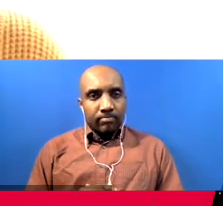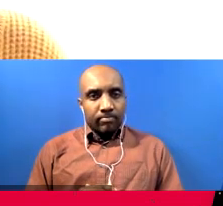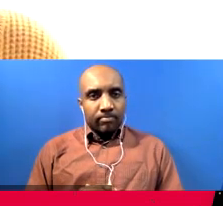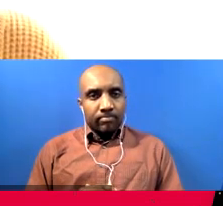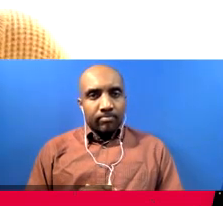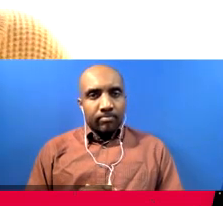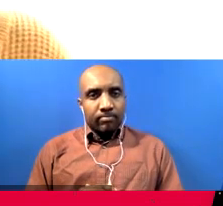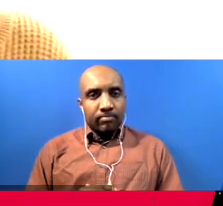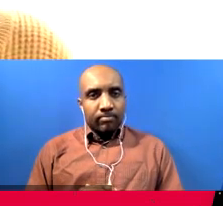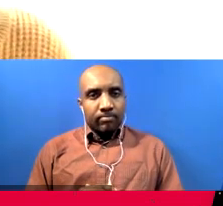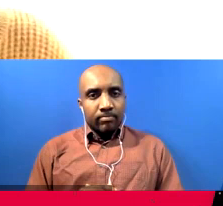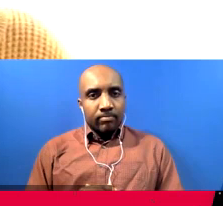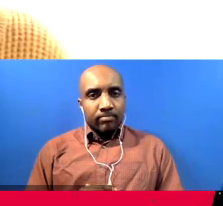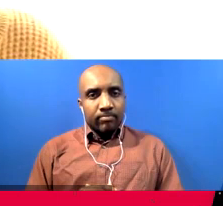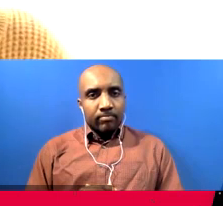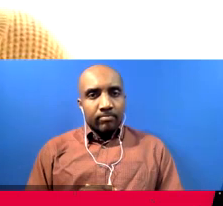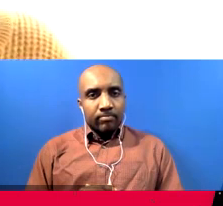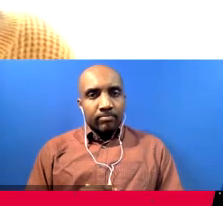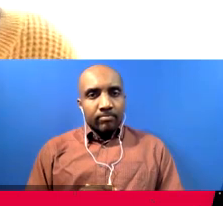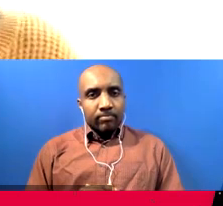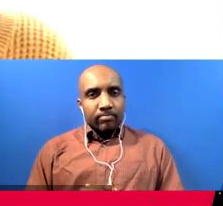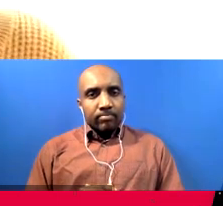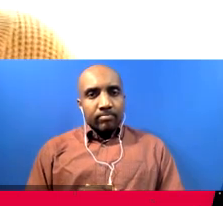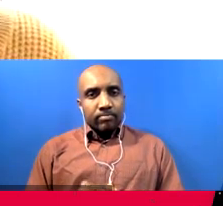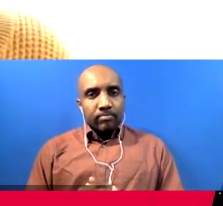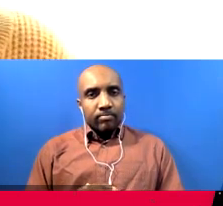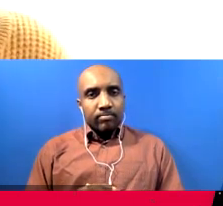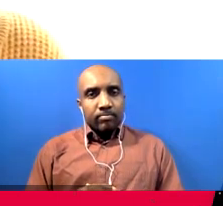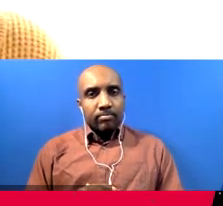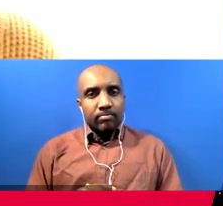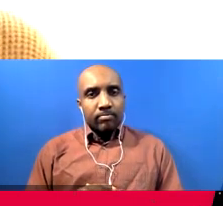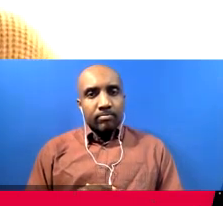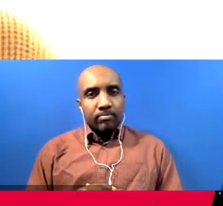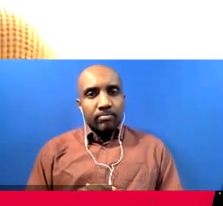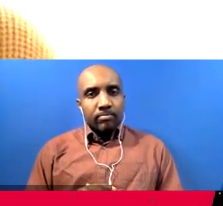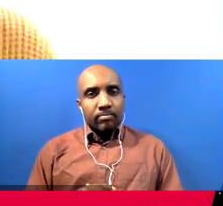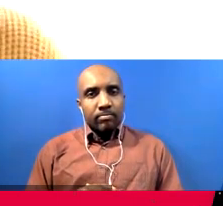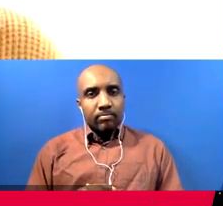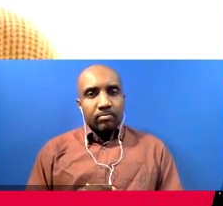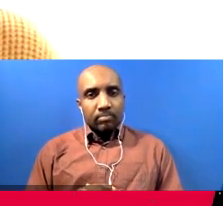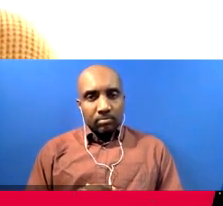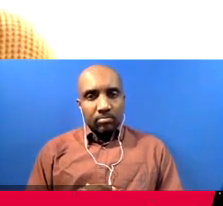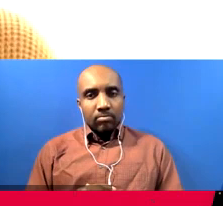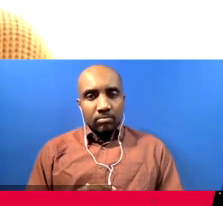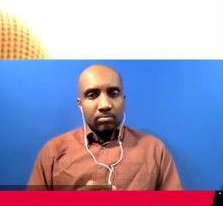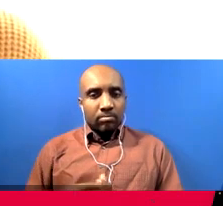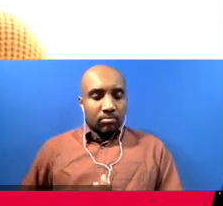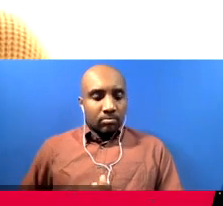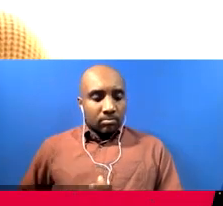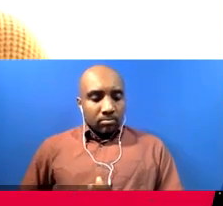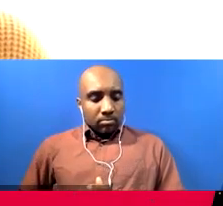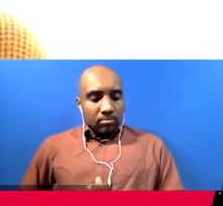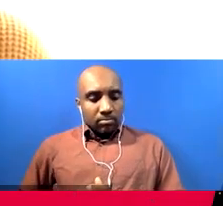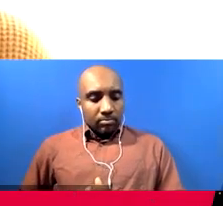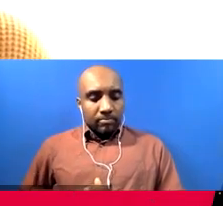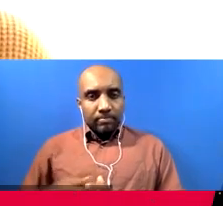well. Because capitalism, colonization, and the patriarchy, like mentioned in the question, those things are all things that